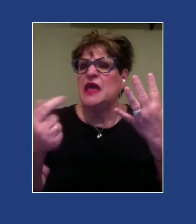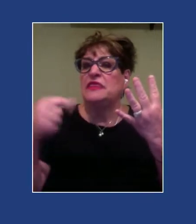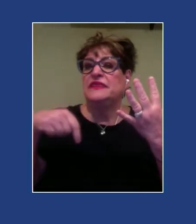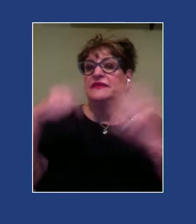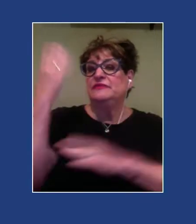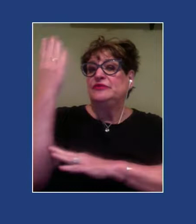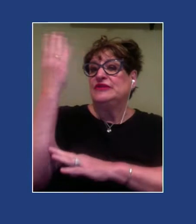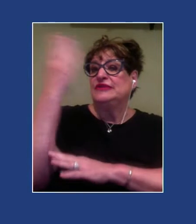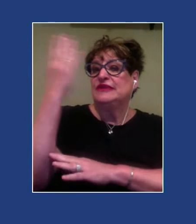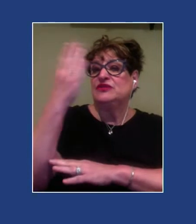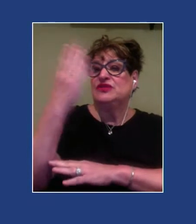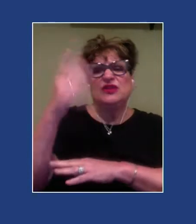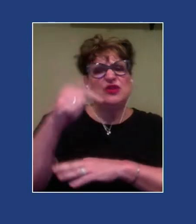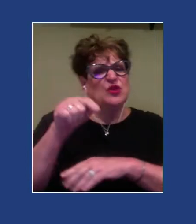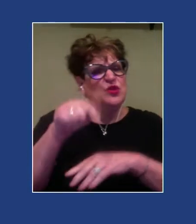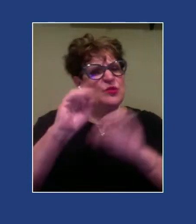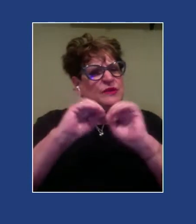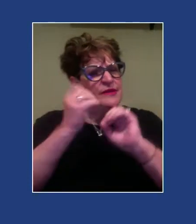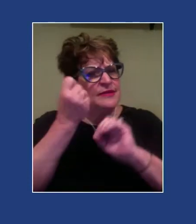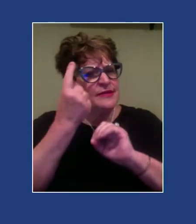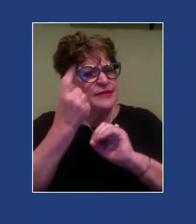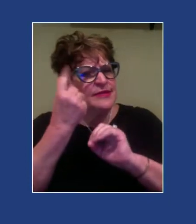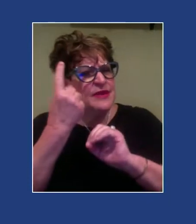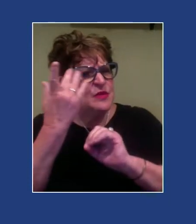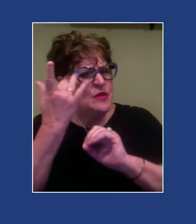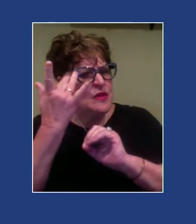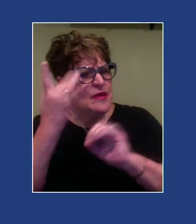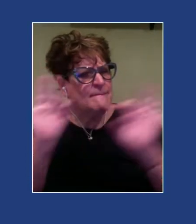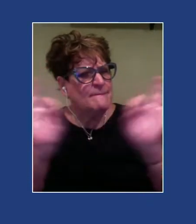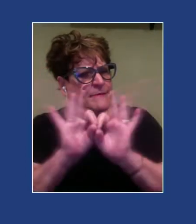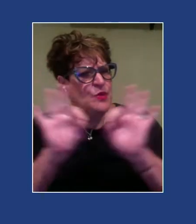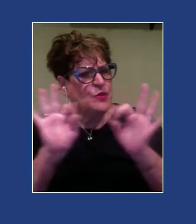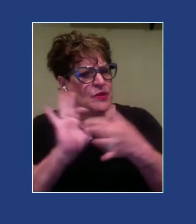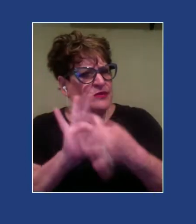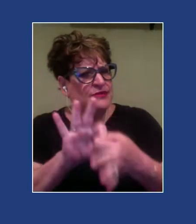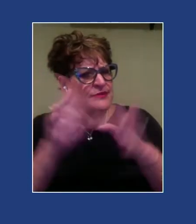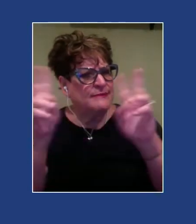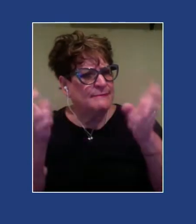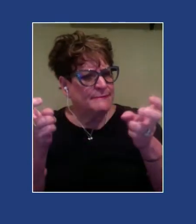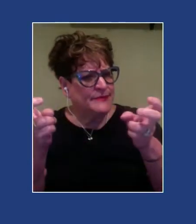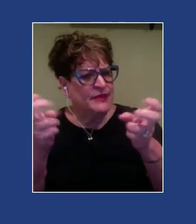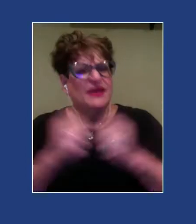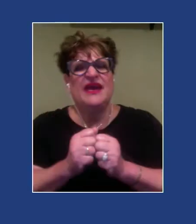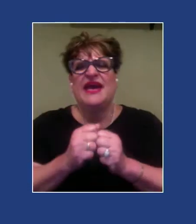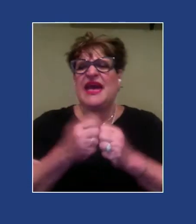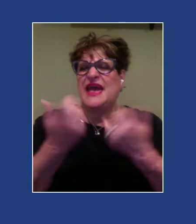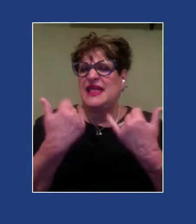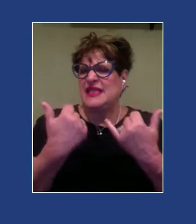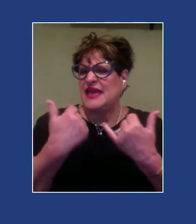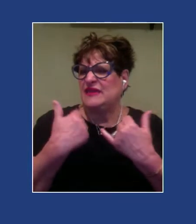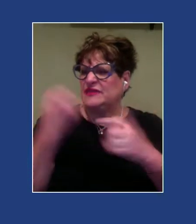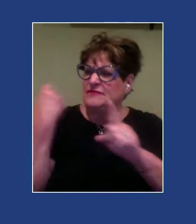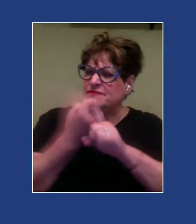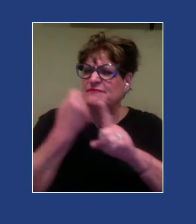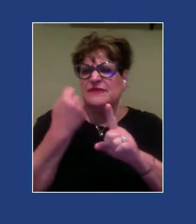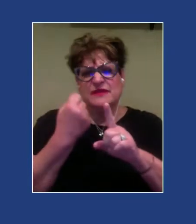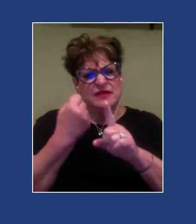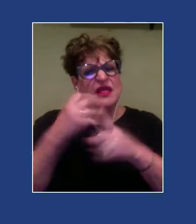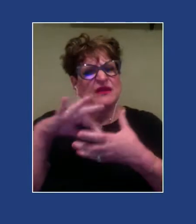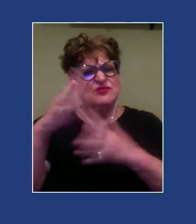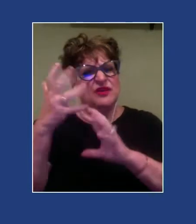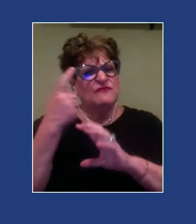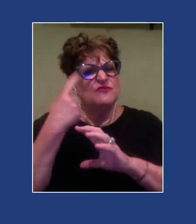is such a relevant topic, one that comes up often and has some profound implications for patient